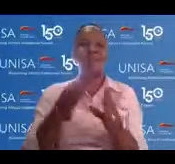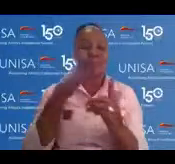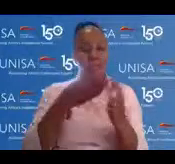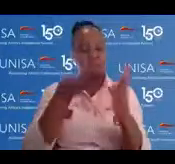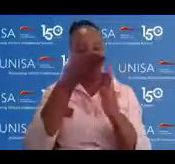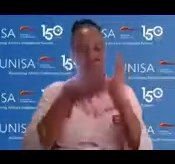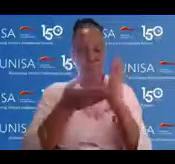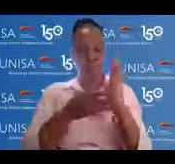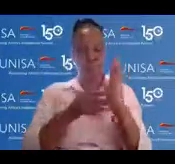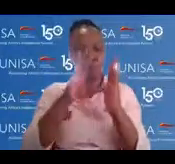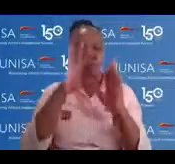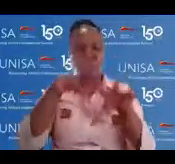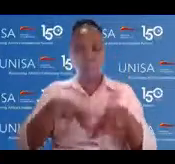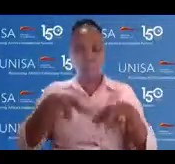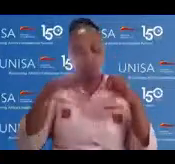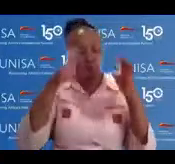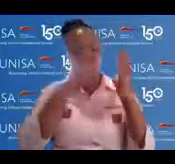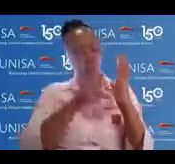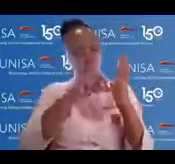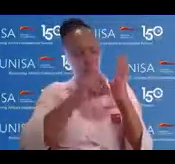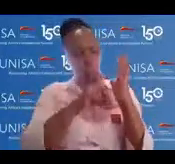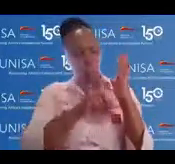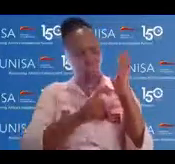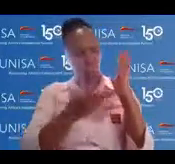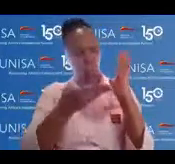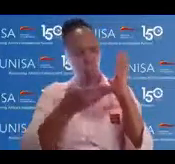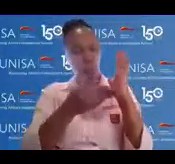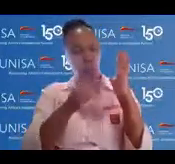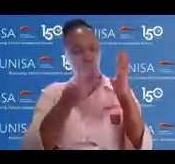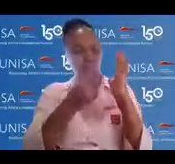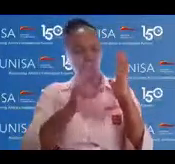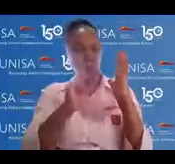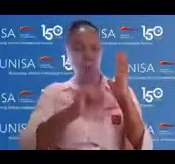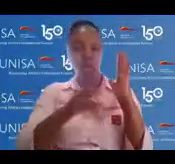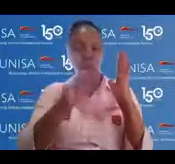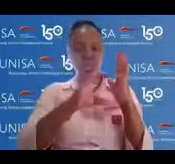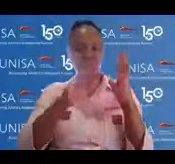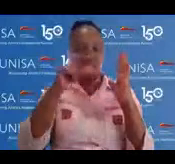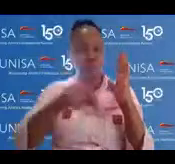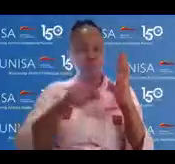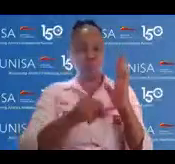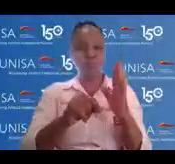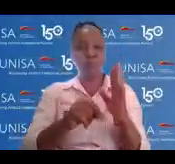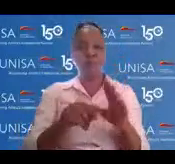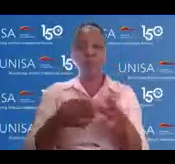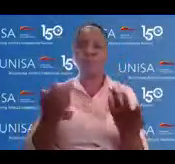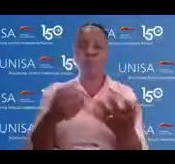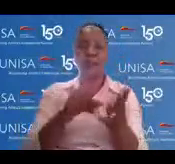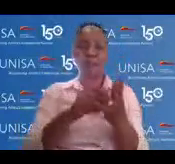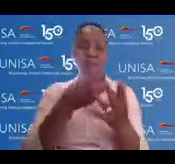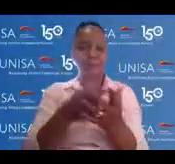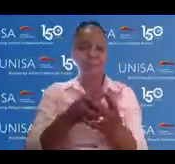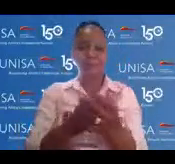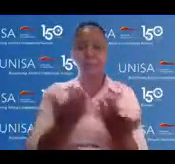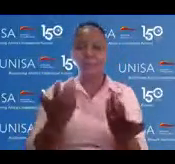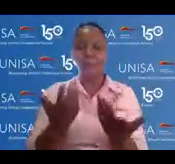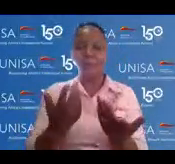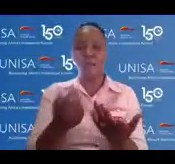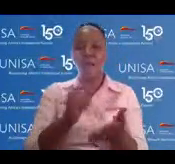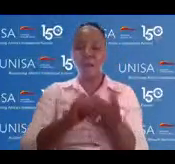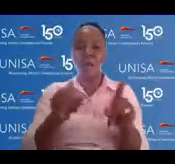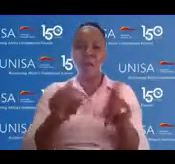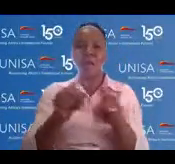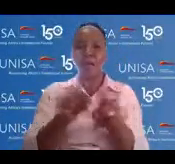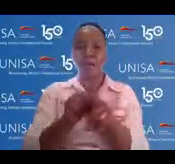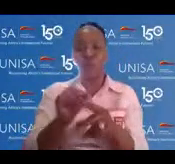down a little bit, and you'll see the MCQ mock exam. So you're going to click on it. Right, so just like your exam. Now look what's happening